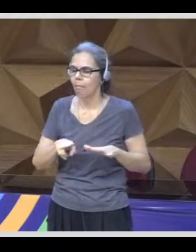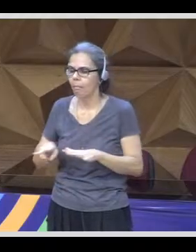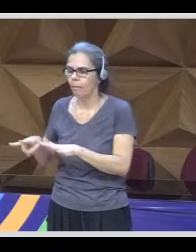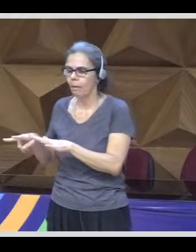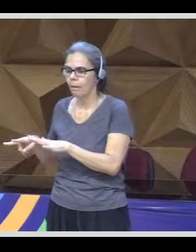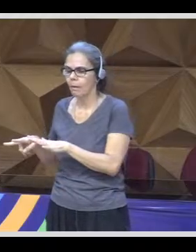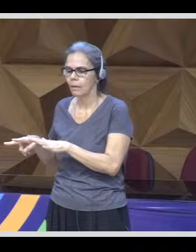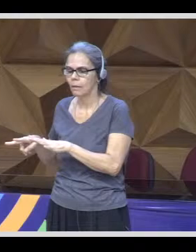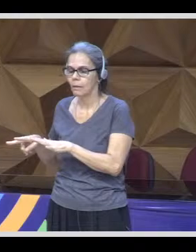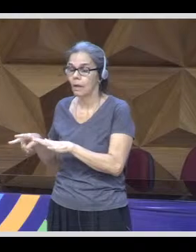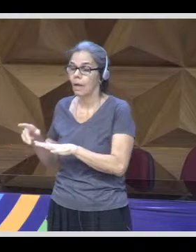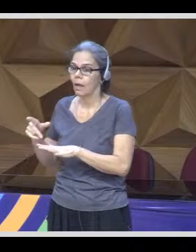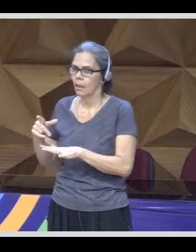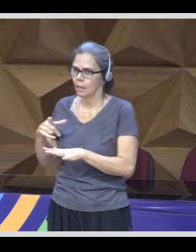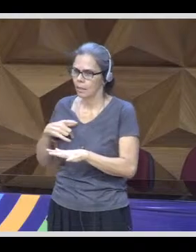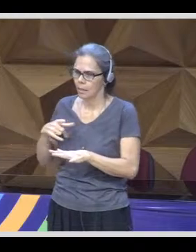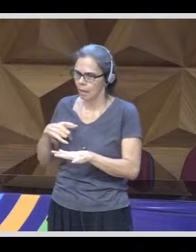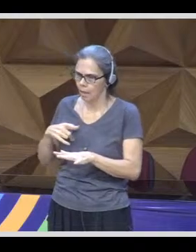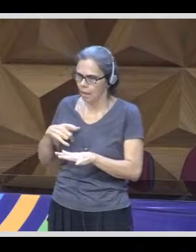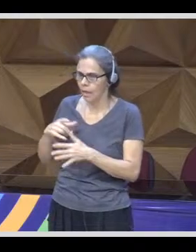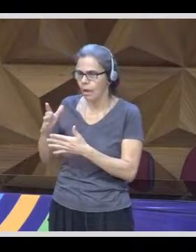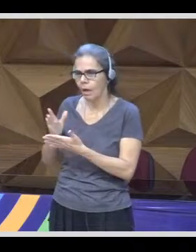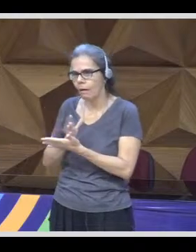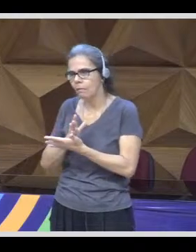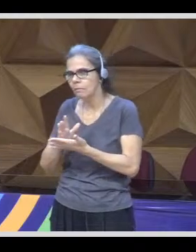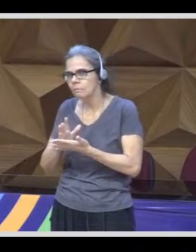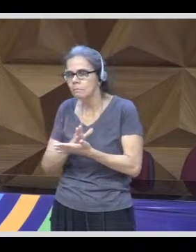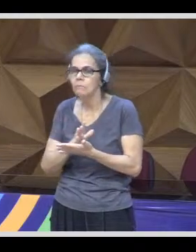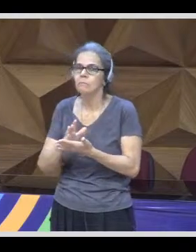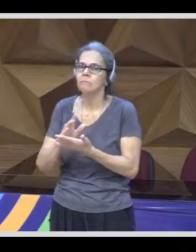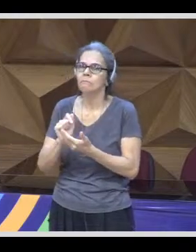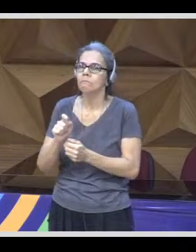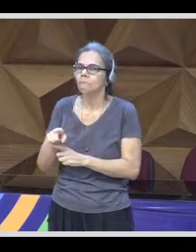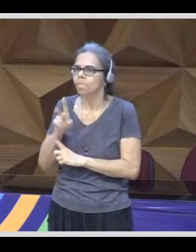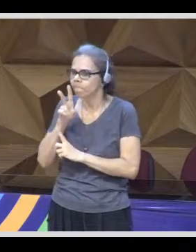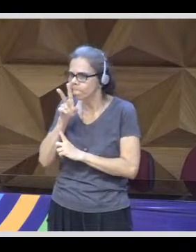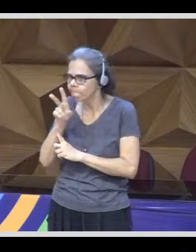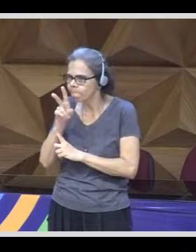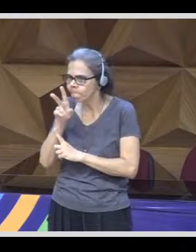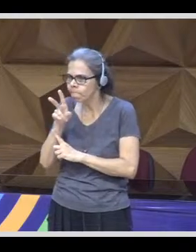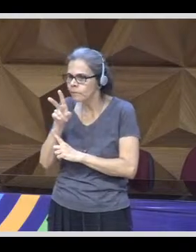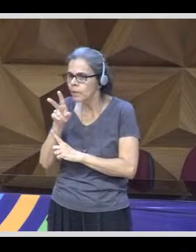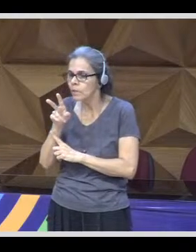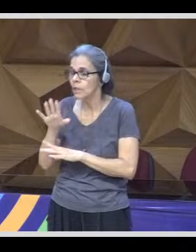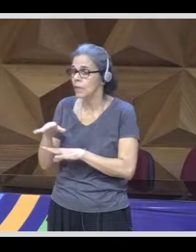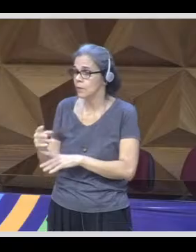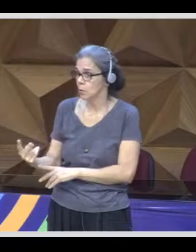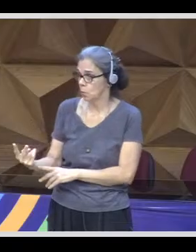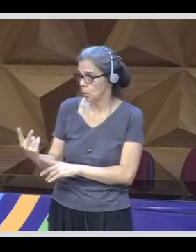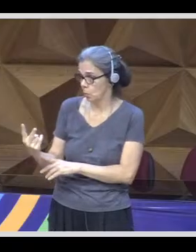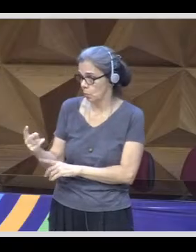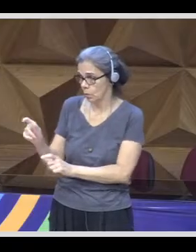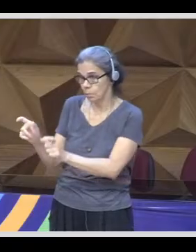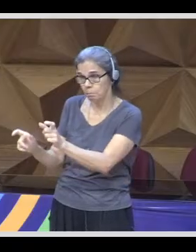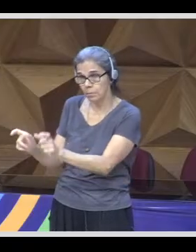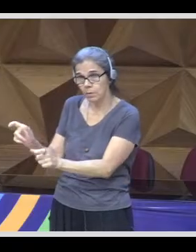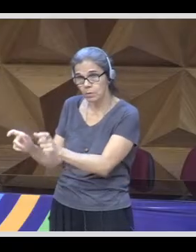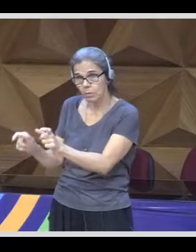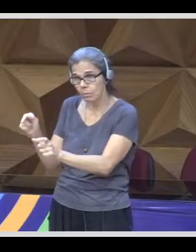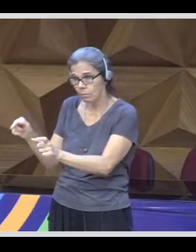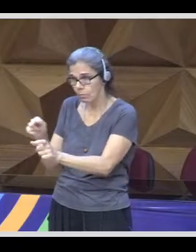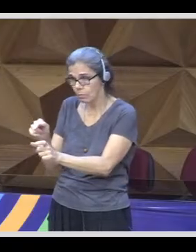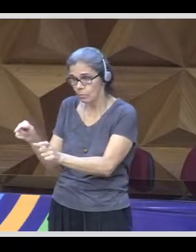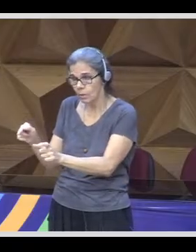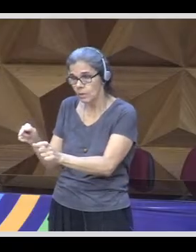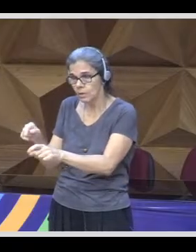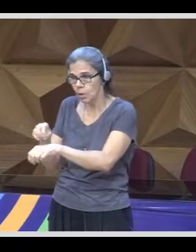two users share the same content. And it might be pure chance. It might be random behavior. And because they occur